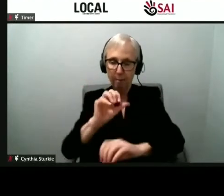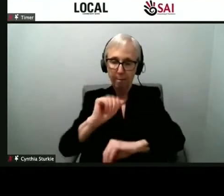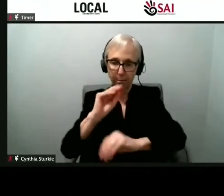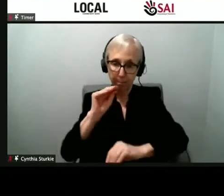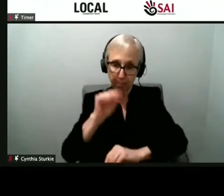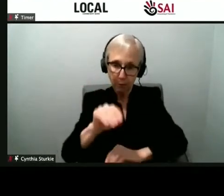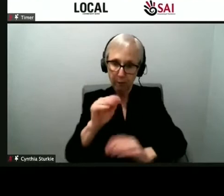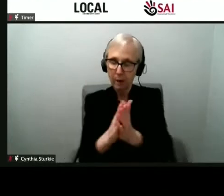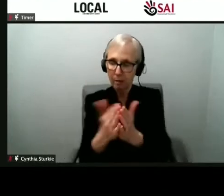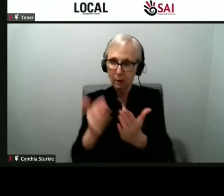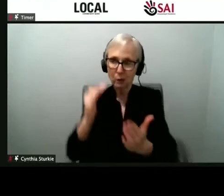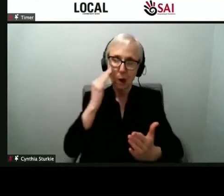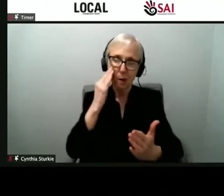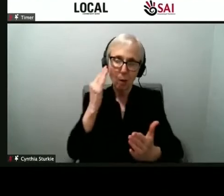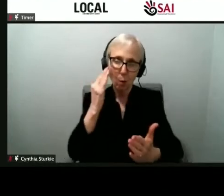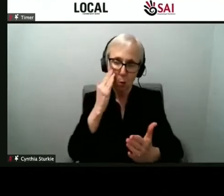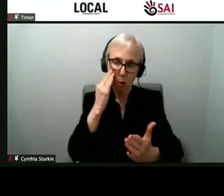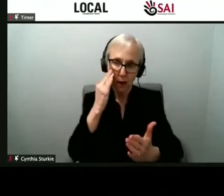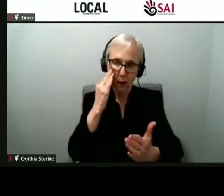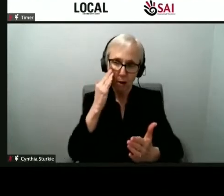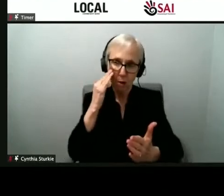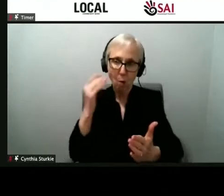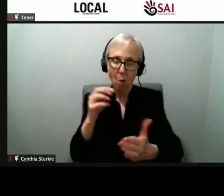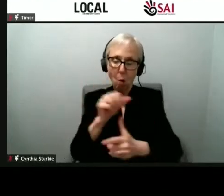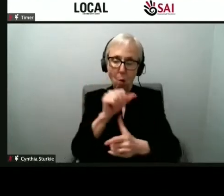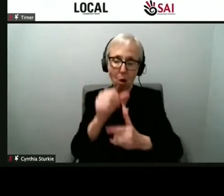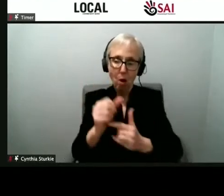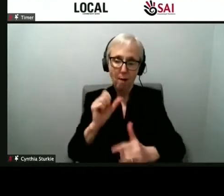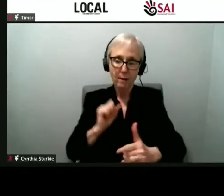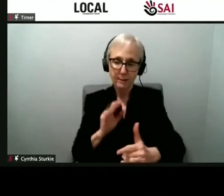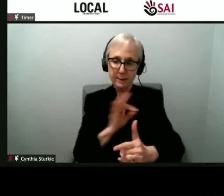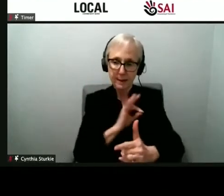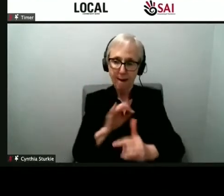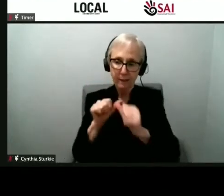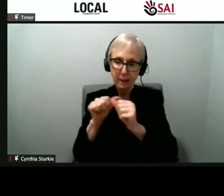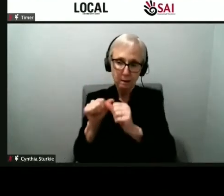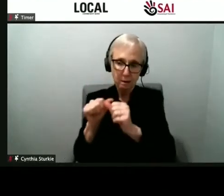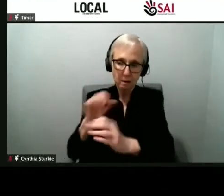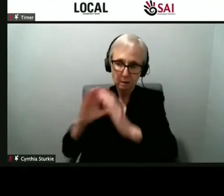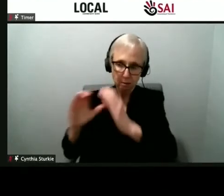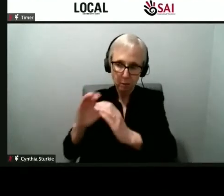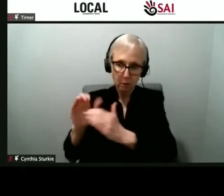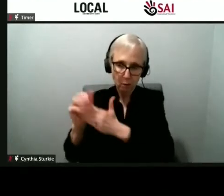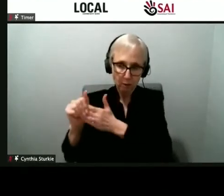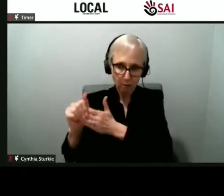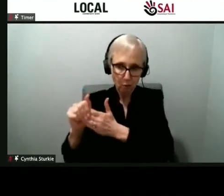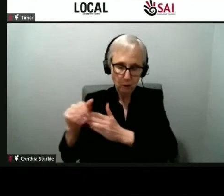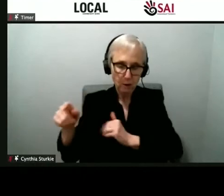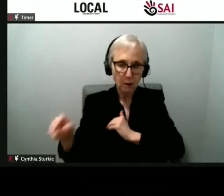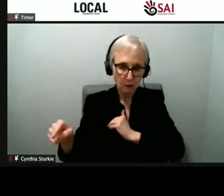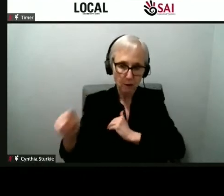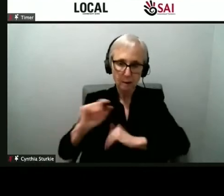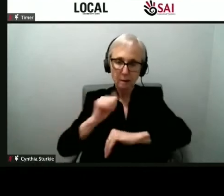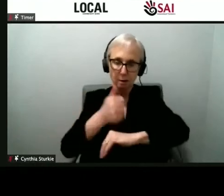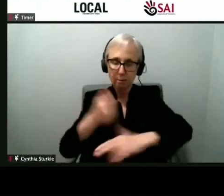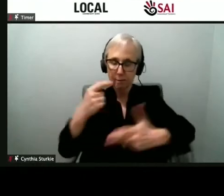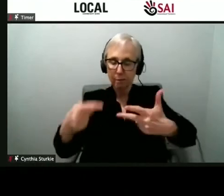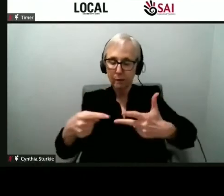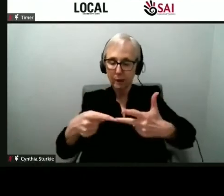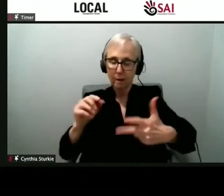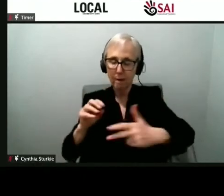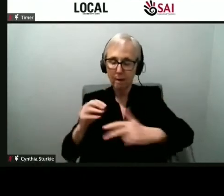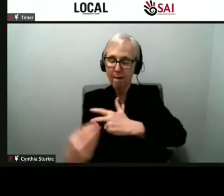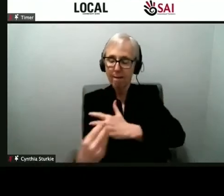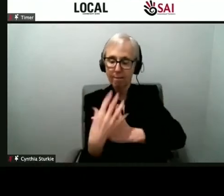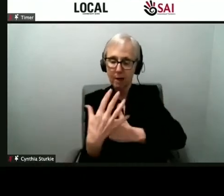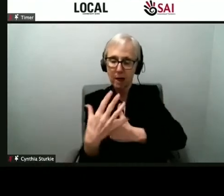I'm aware of all of them and I or a staff member can maintain constant communication with these leaders. Three, I will establish an advisory board that will